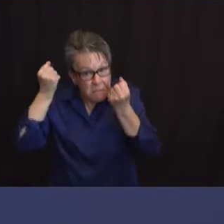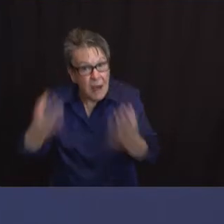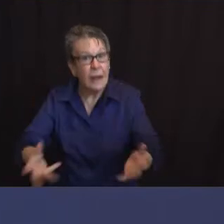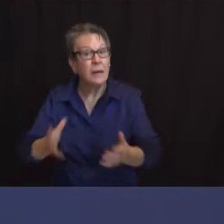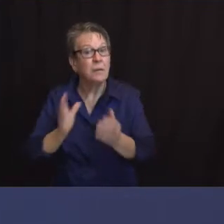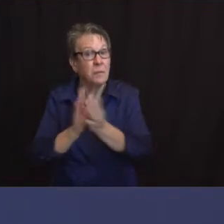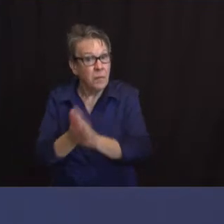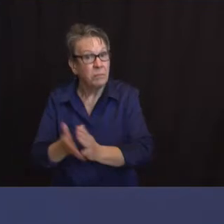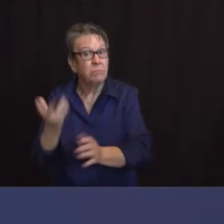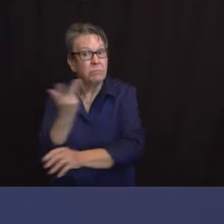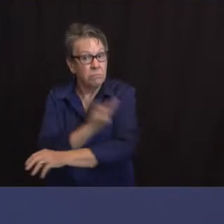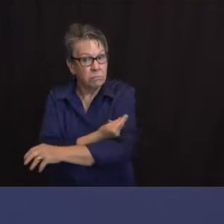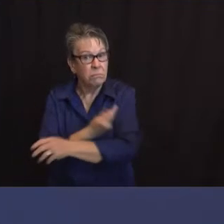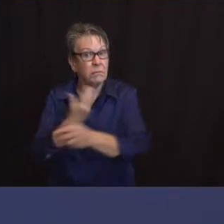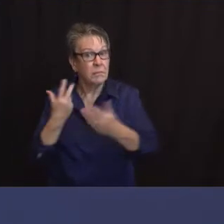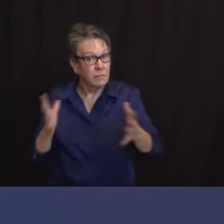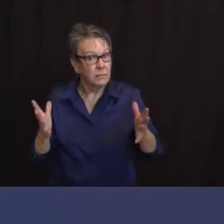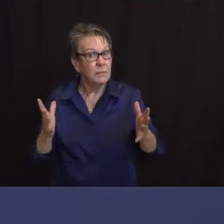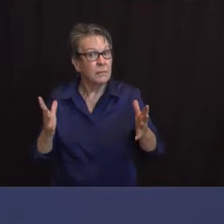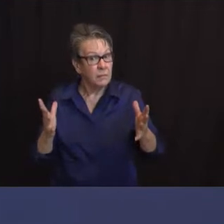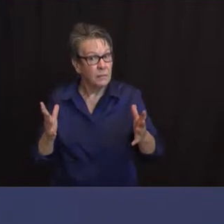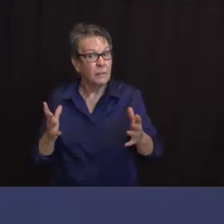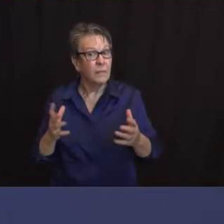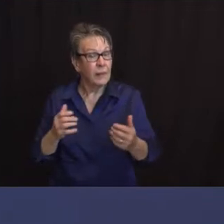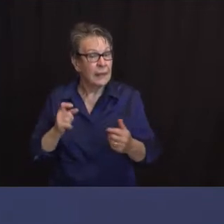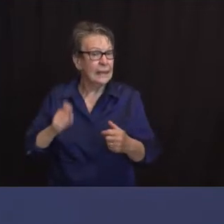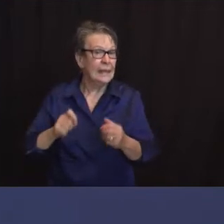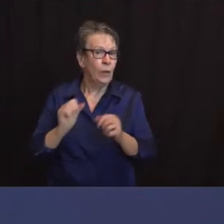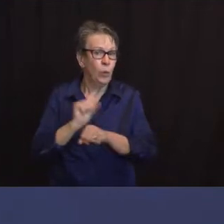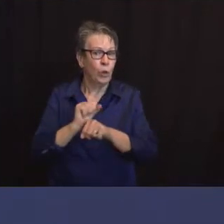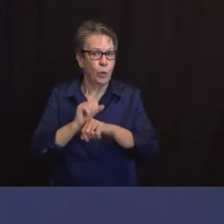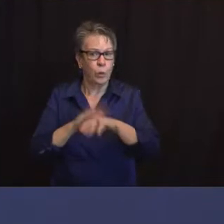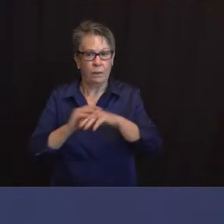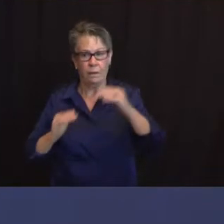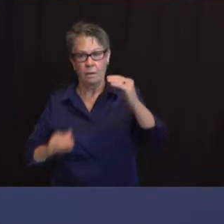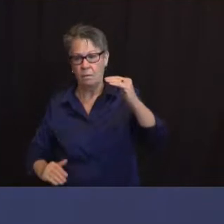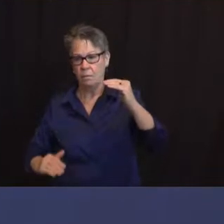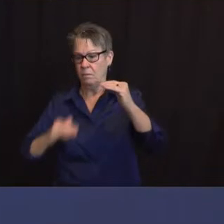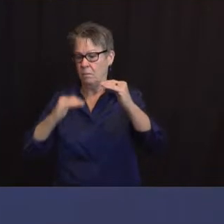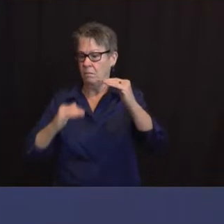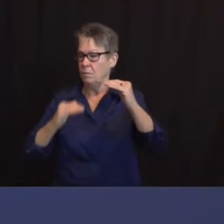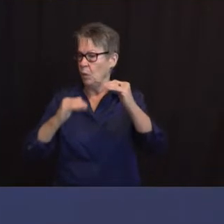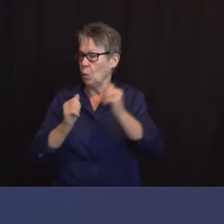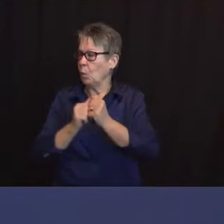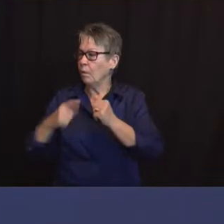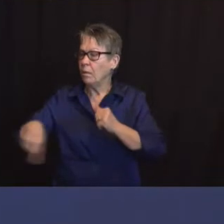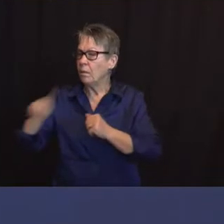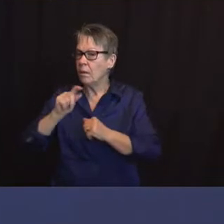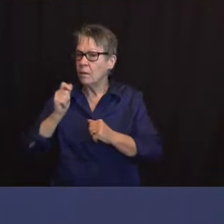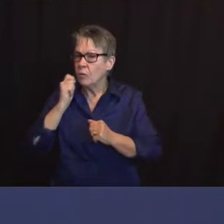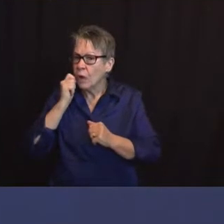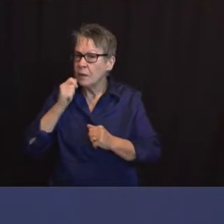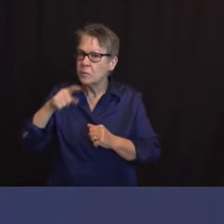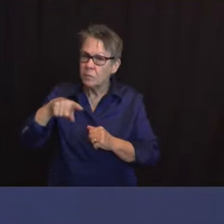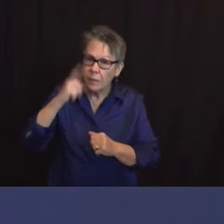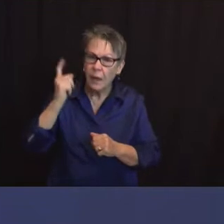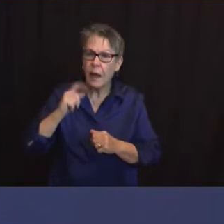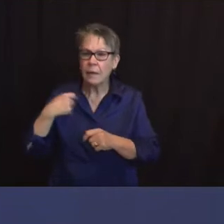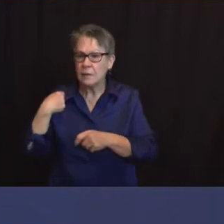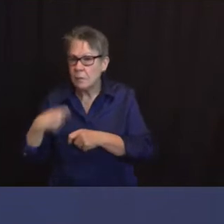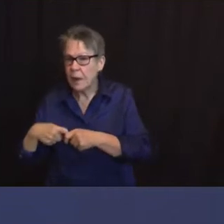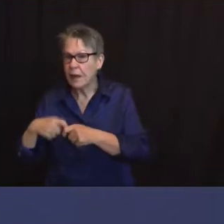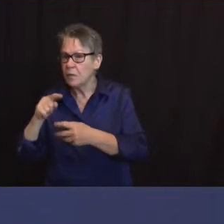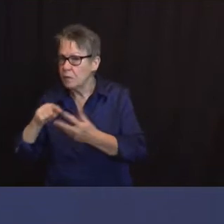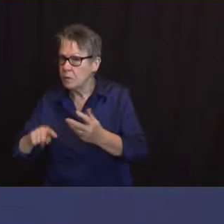equity front, particularly in communities of color. Tina, you should weigh in and make sure you get your money's worth of showing